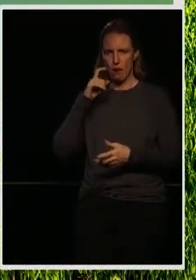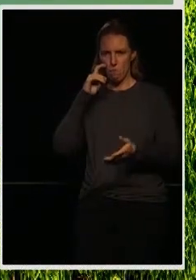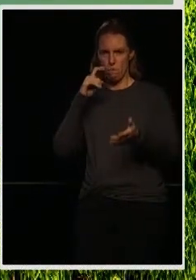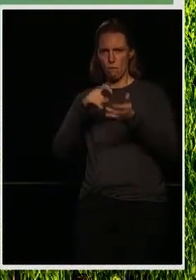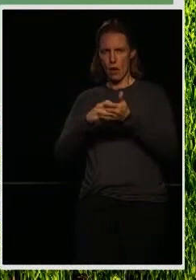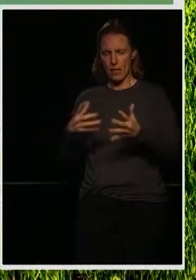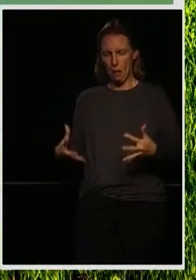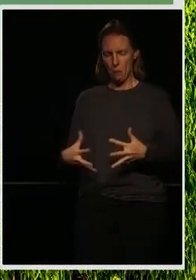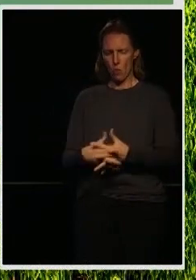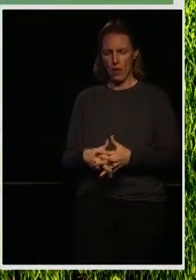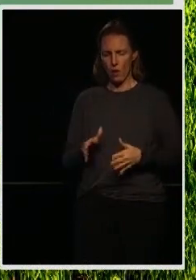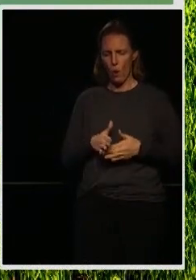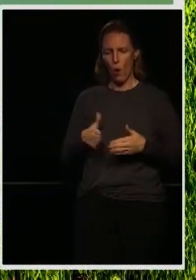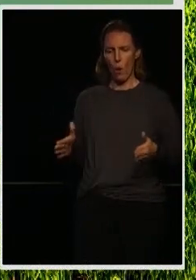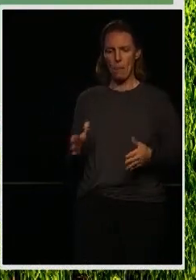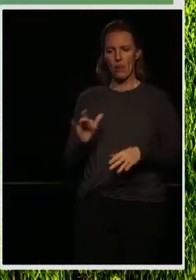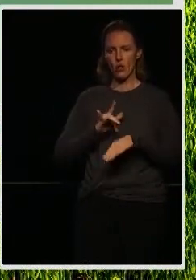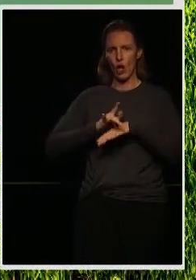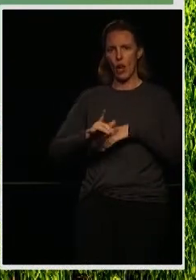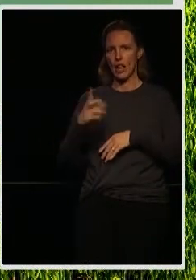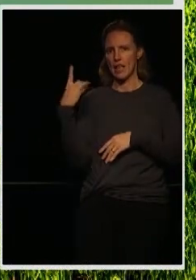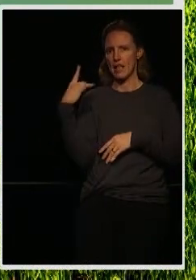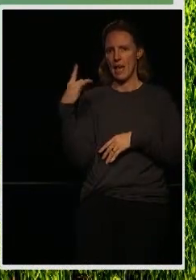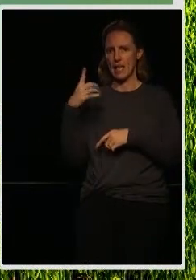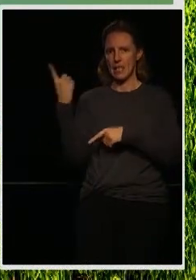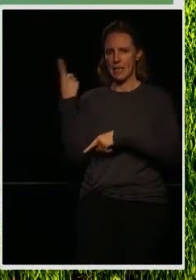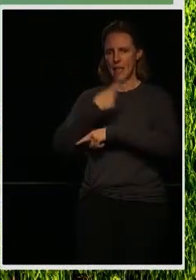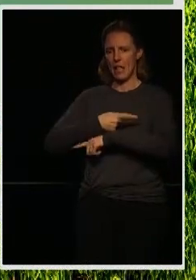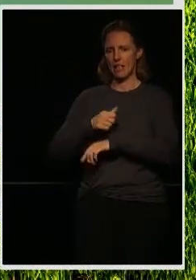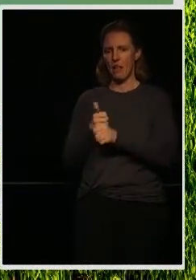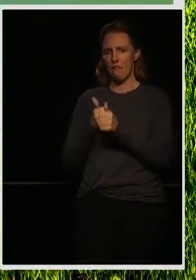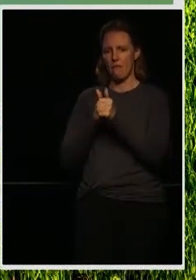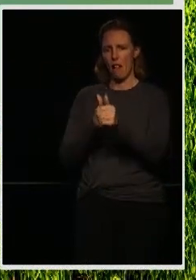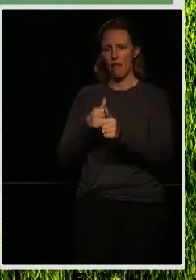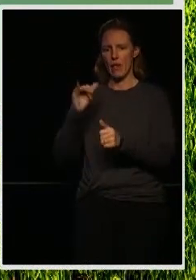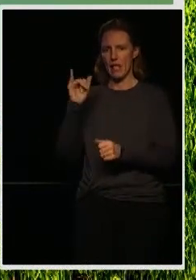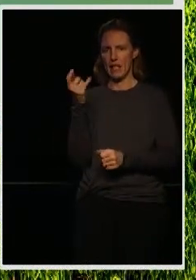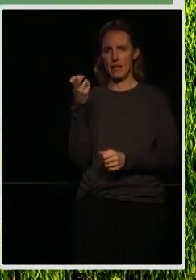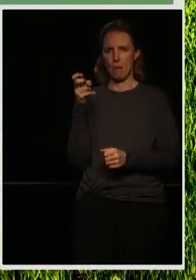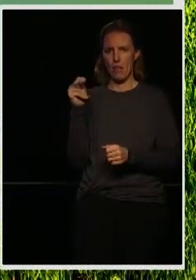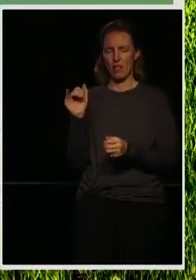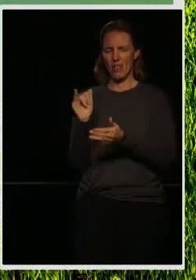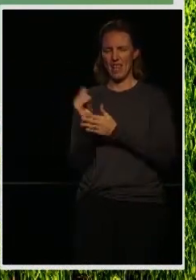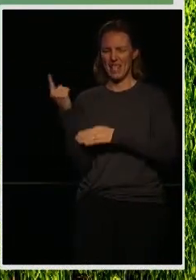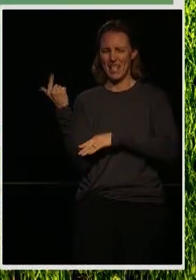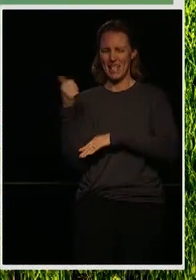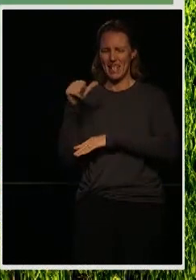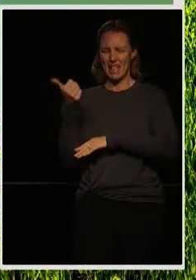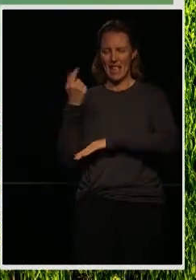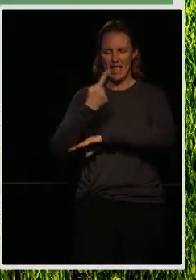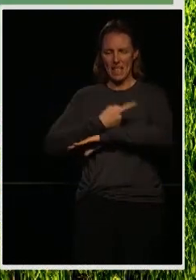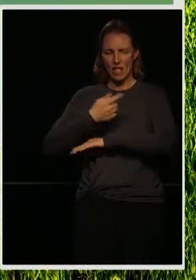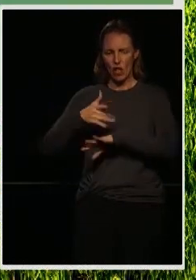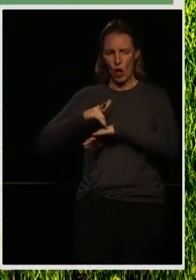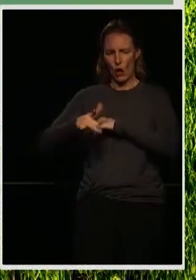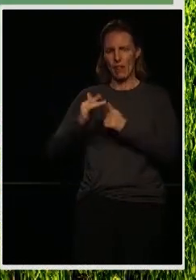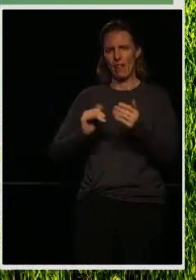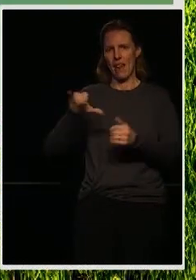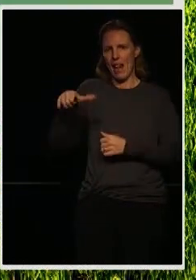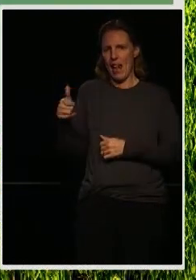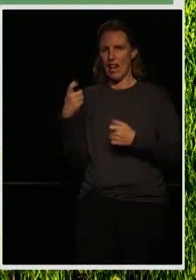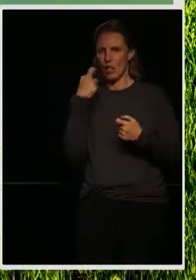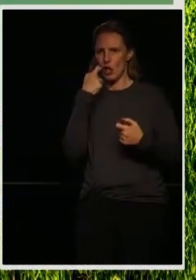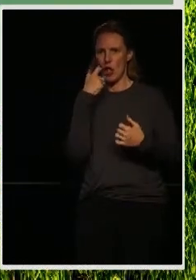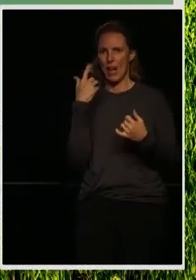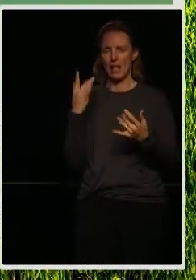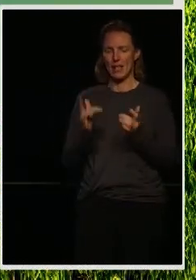open as early as 18 days following insemination. That's 10 days earlier than any existing technology on the market. And